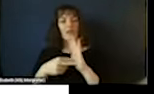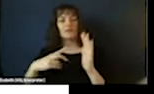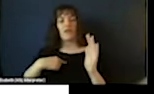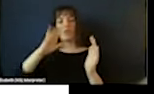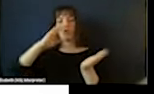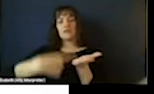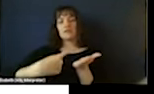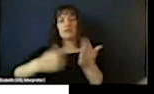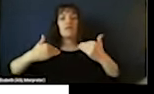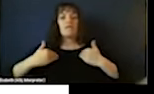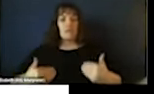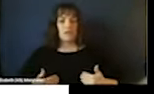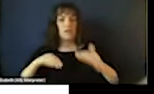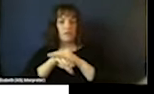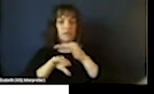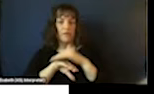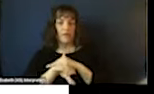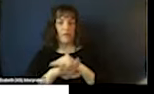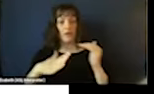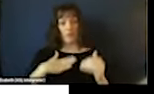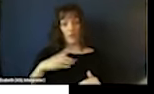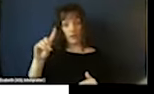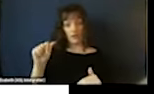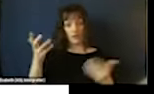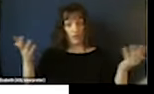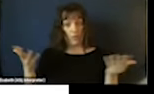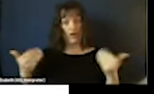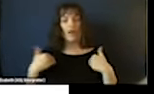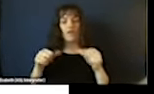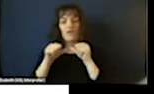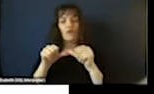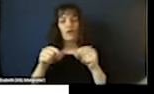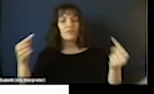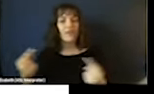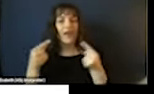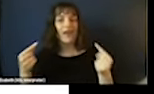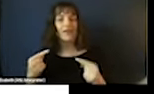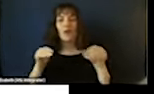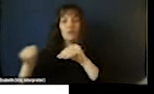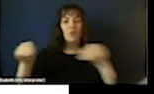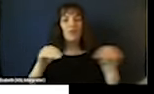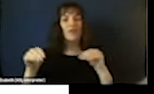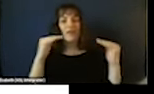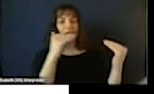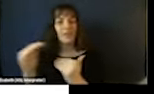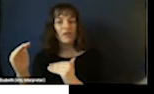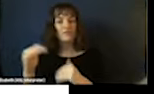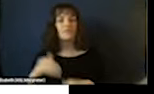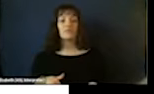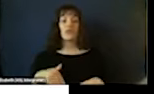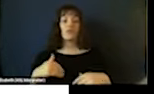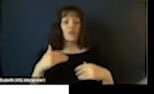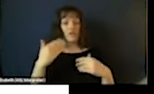personal disability comes with chronic pain and mobility limitations. But planning to be fully accessible for neurodiversity